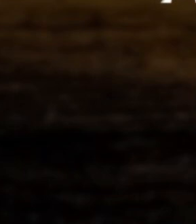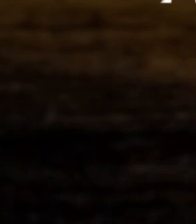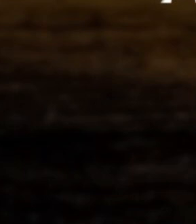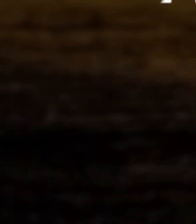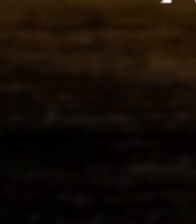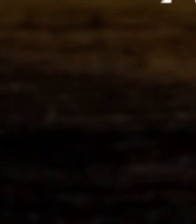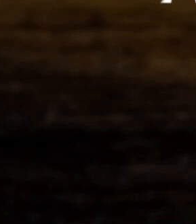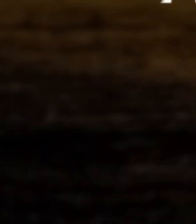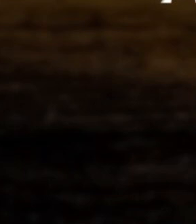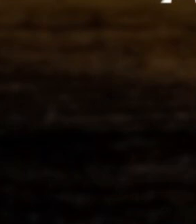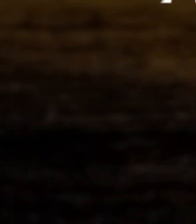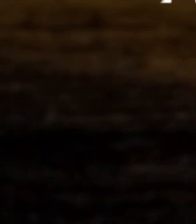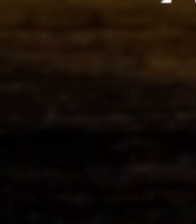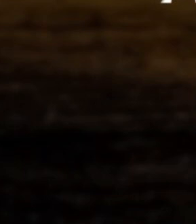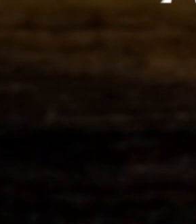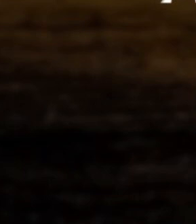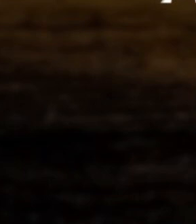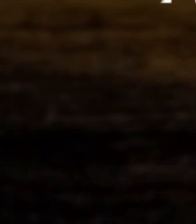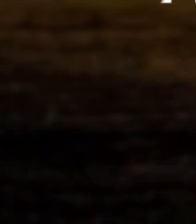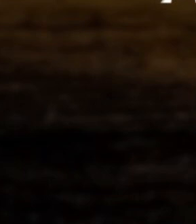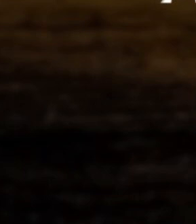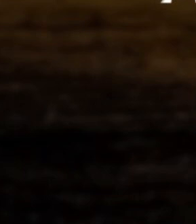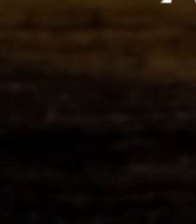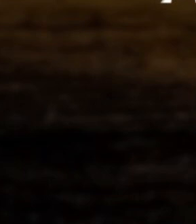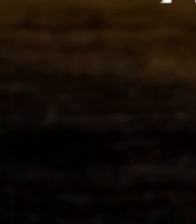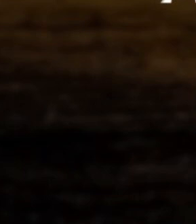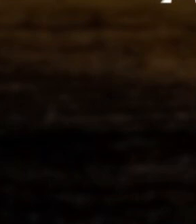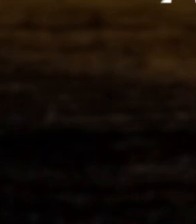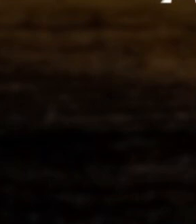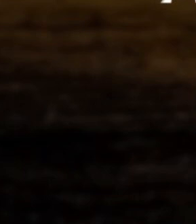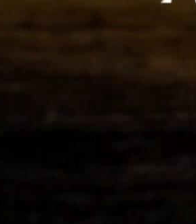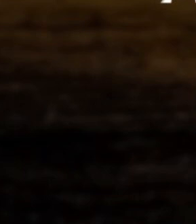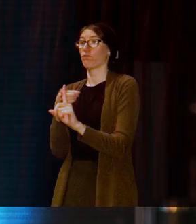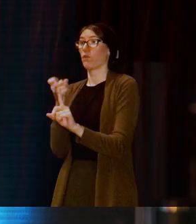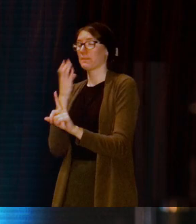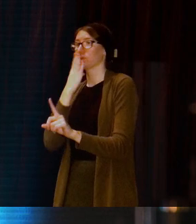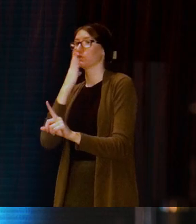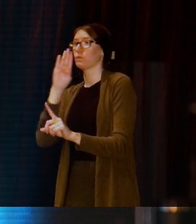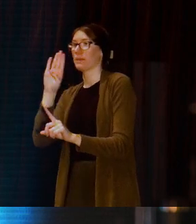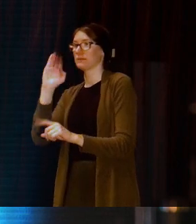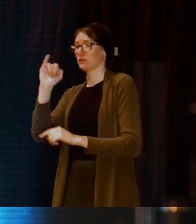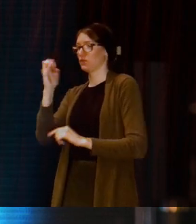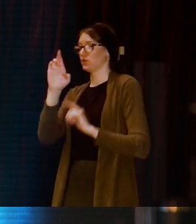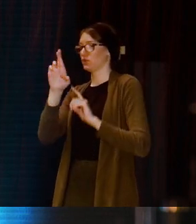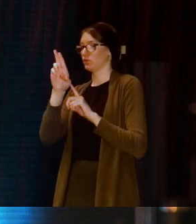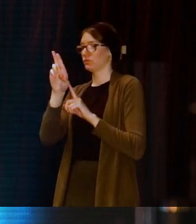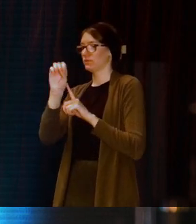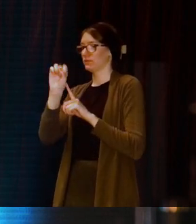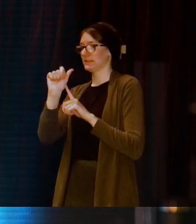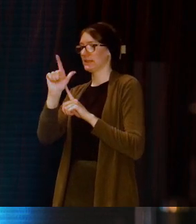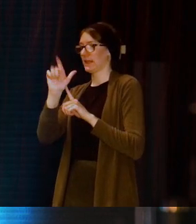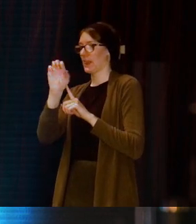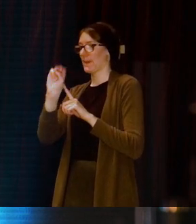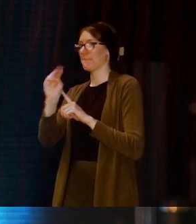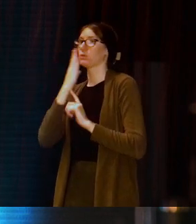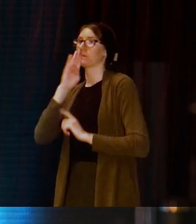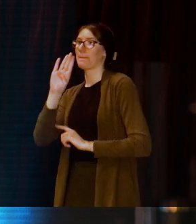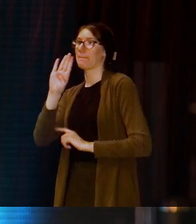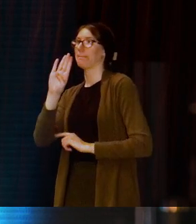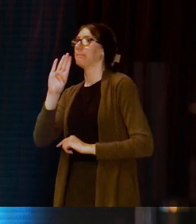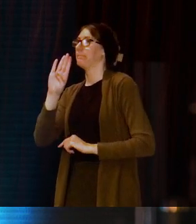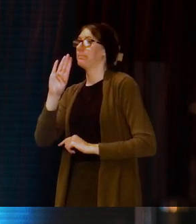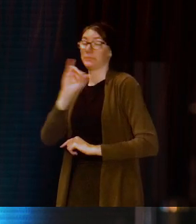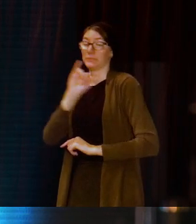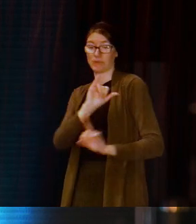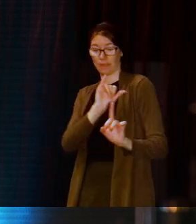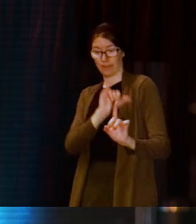and an eternal kingly rule, and that's going to happen from Jerusalem. So, that is Jesus, the King